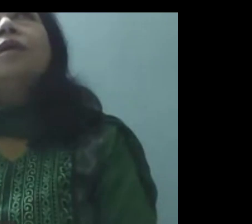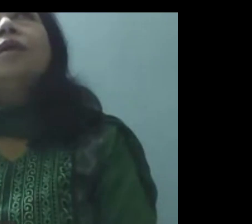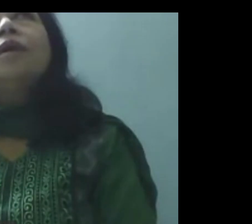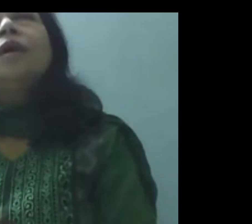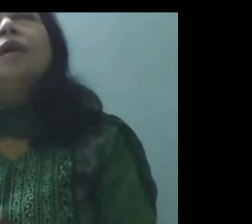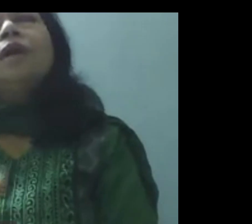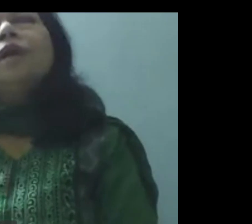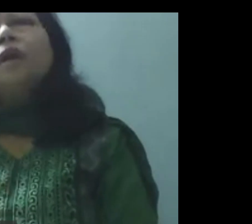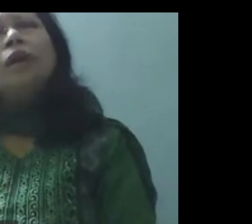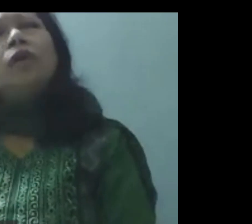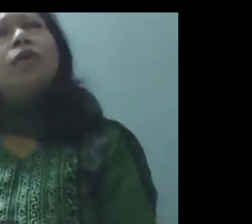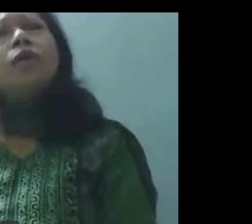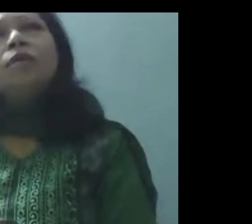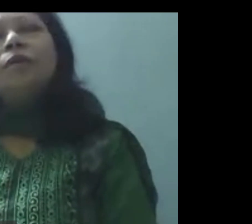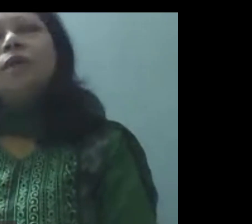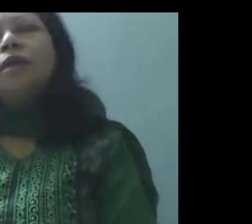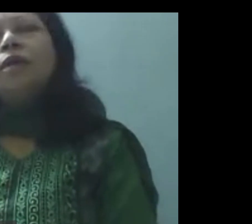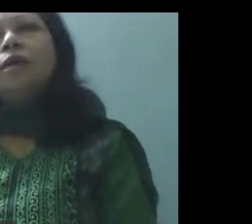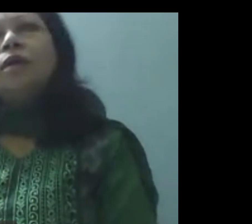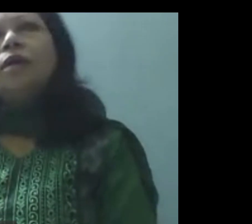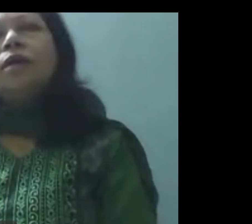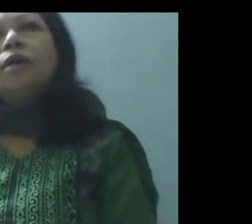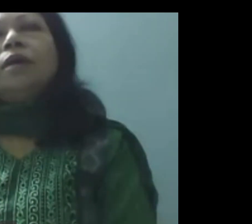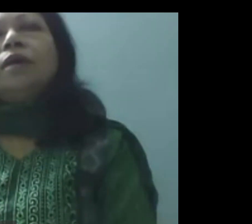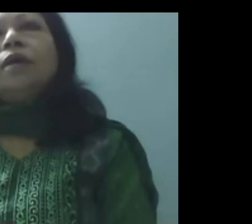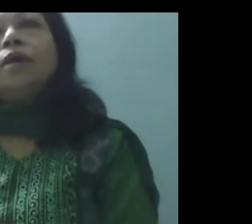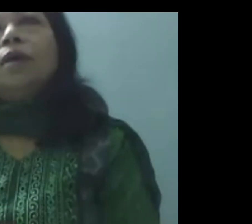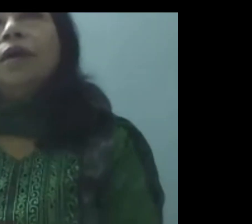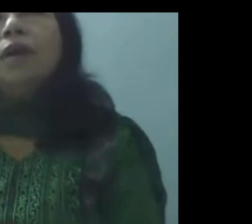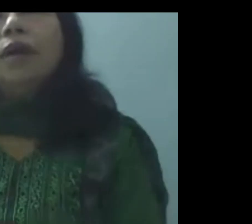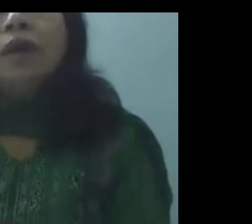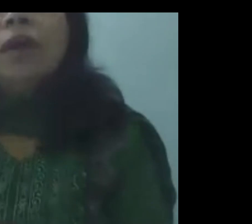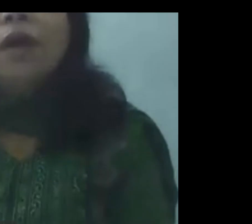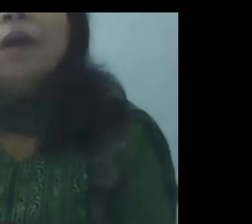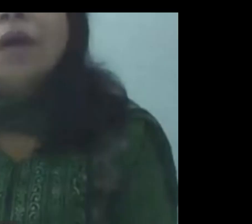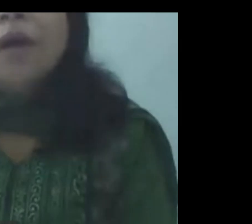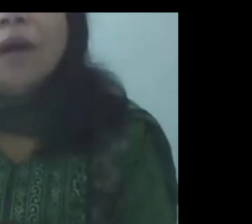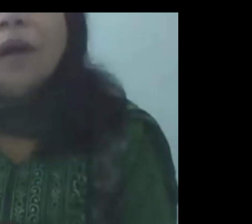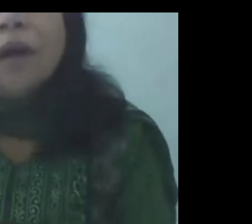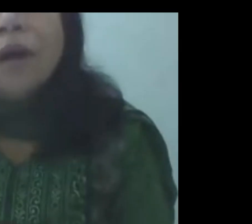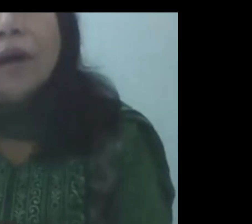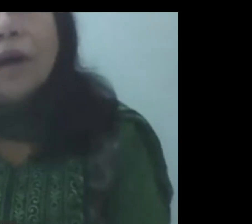time because I have the train coming near my